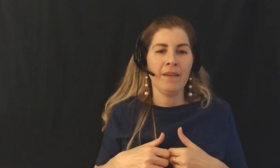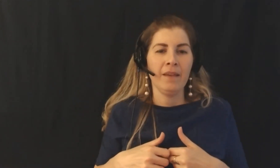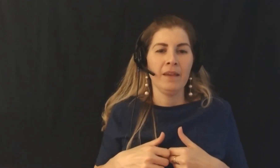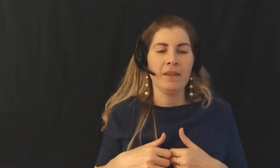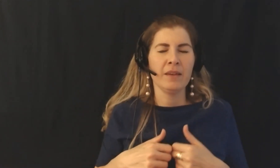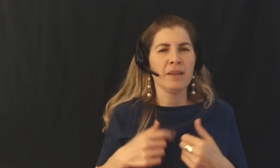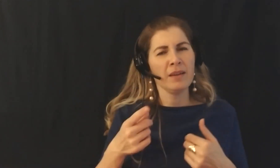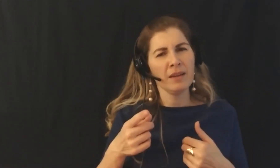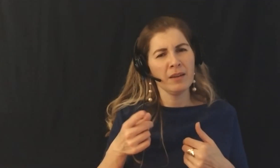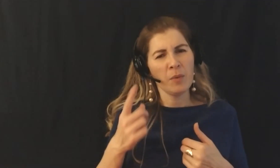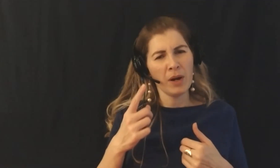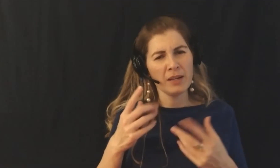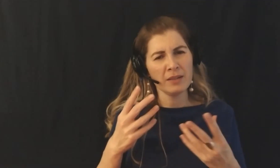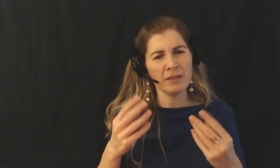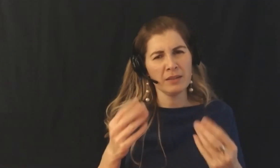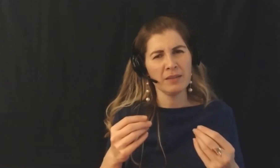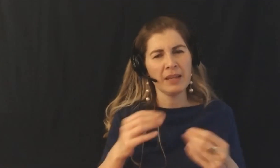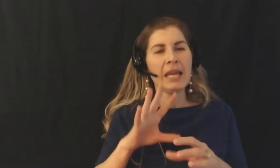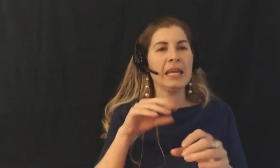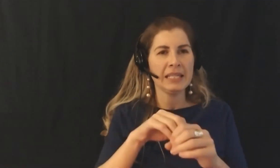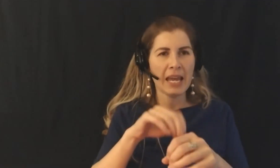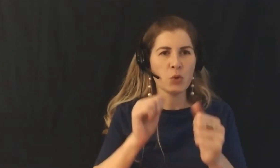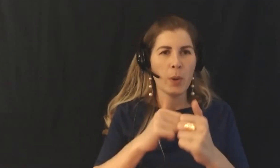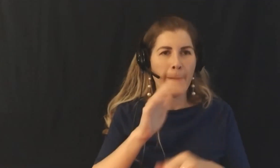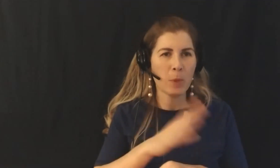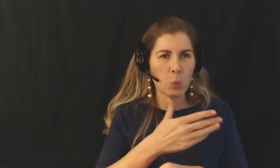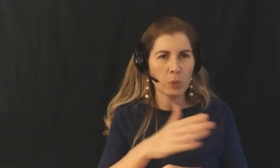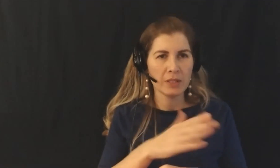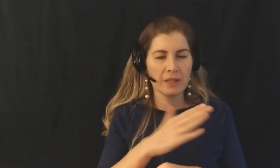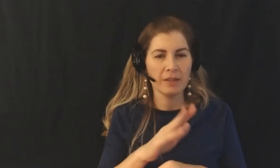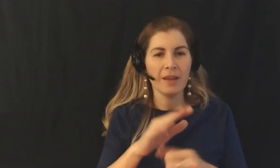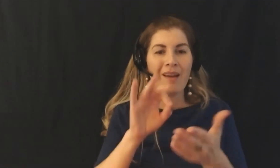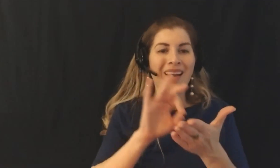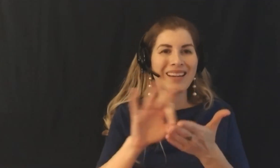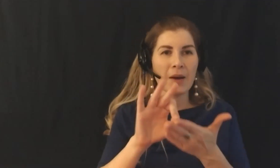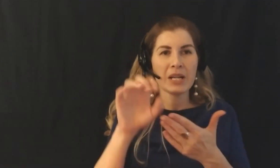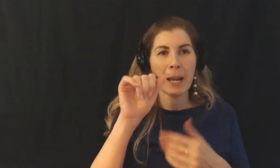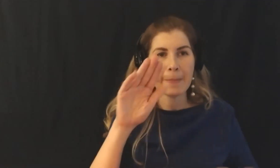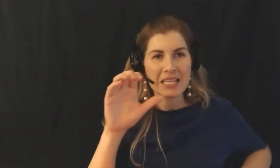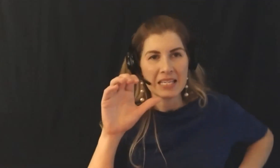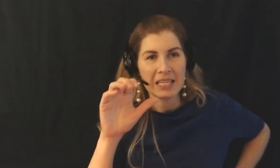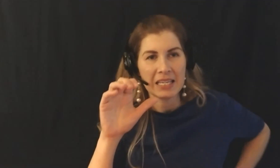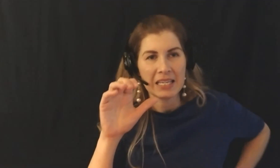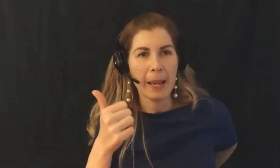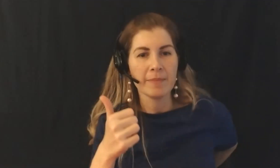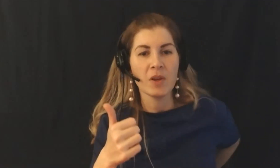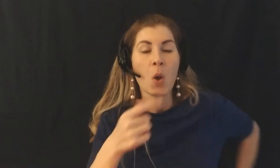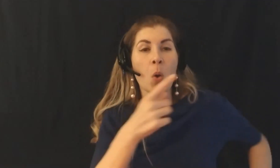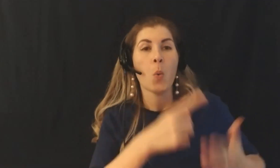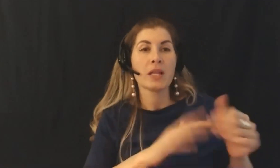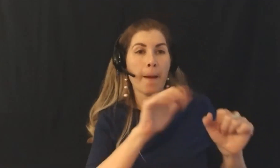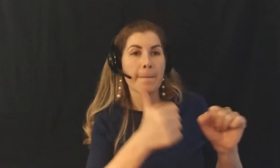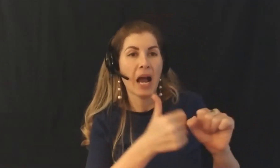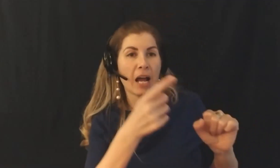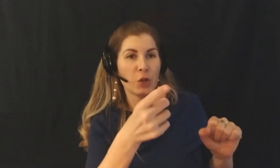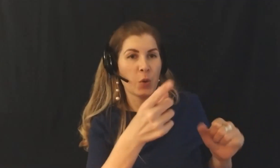Solfege hand signals to engage musically. Counting or alphabet game. What's behind you? You have to tell a story about something